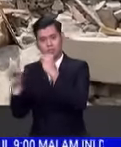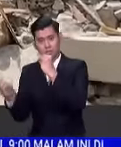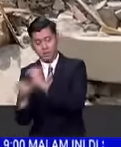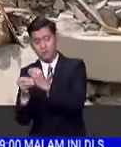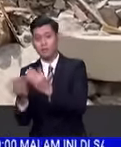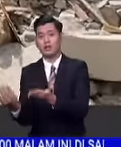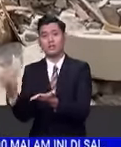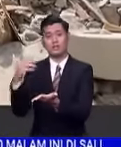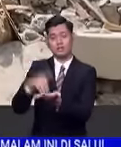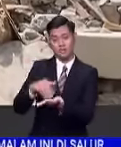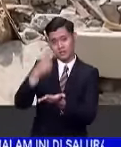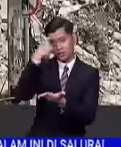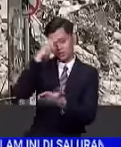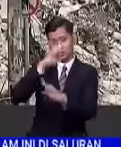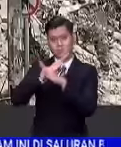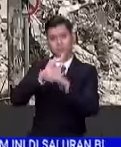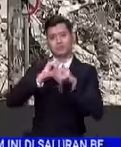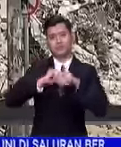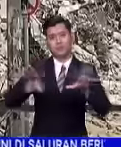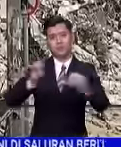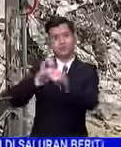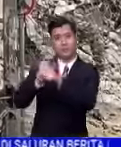under the impact and weight of COVID.